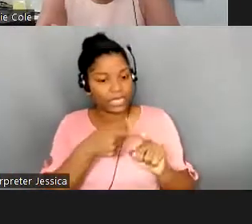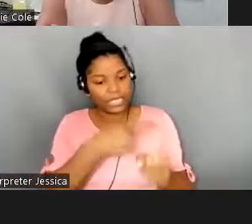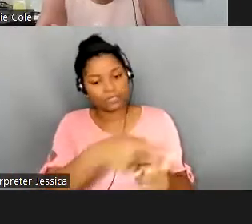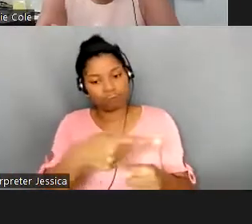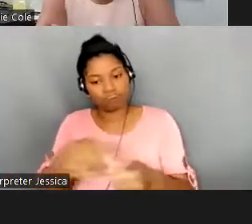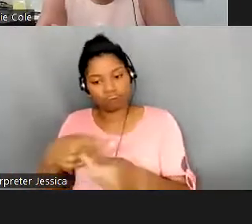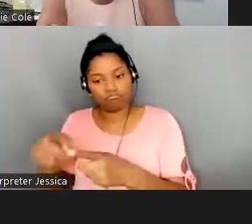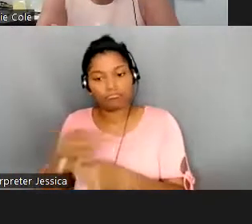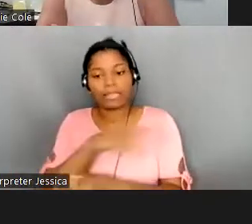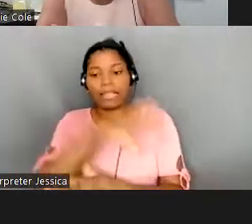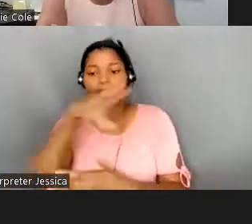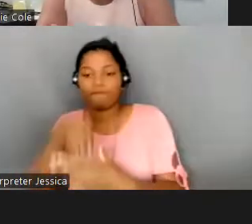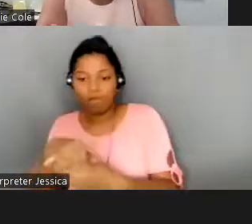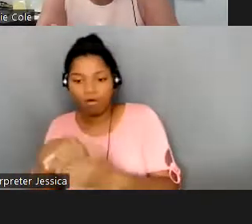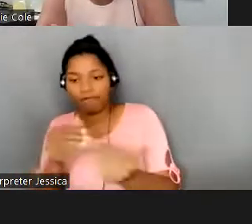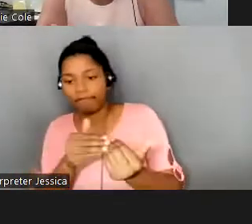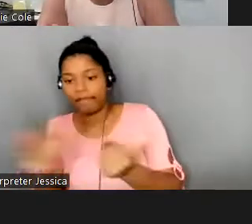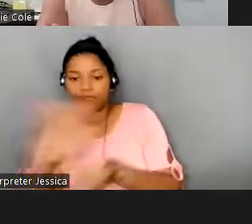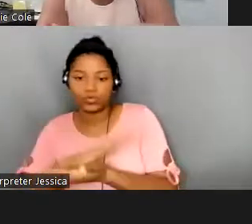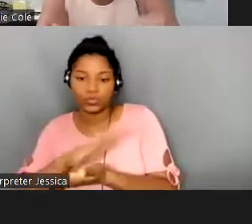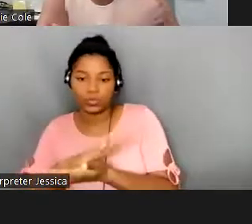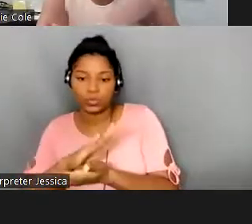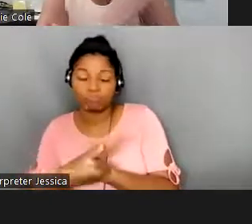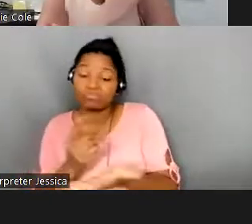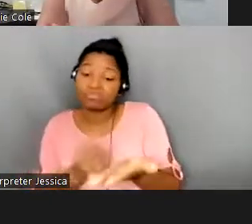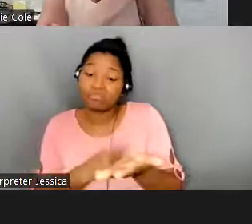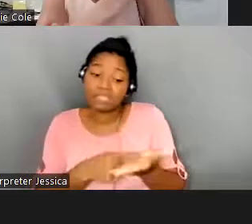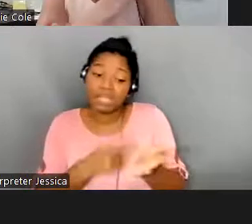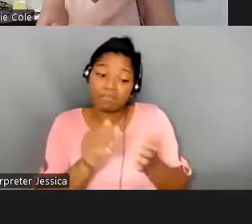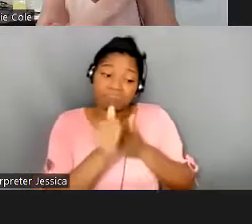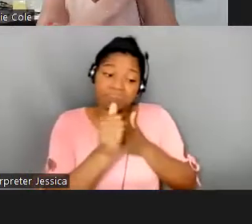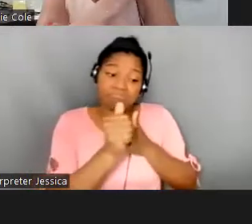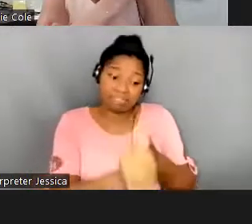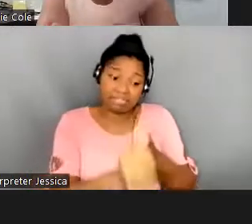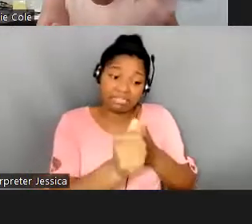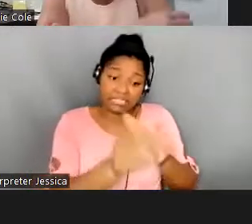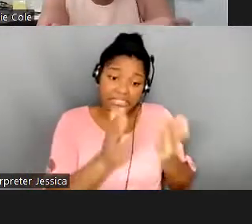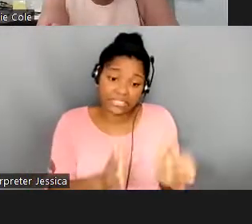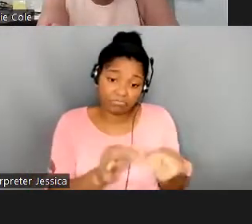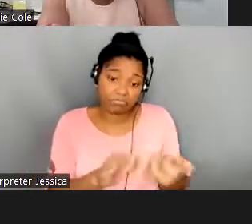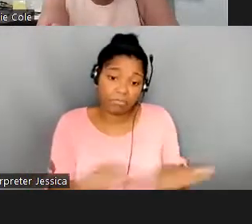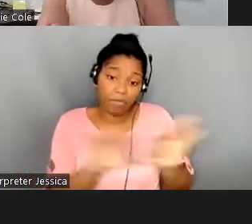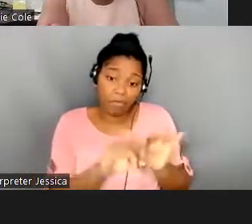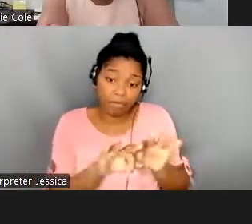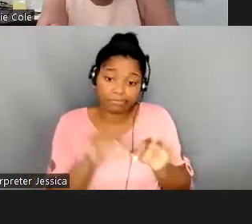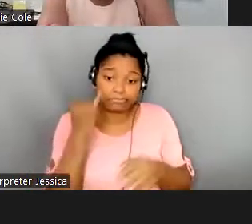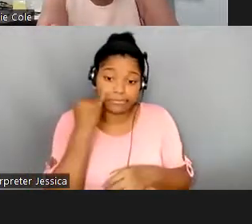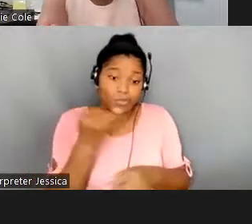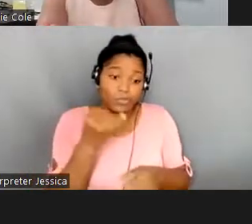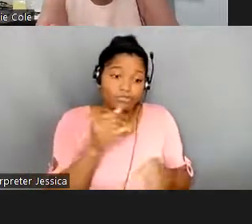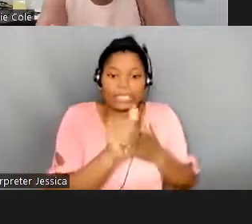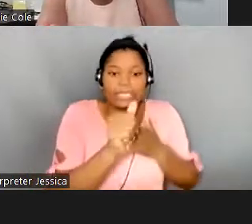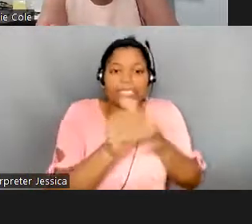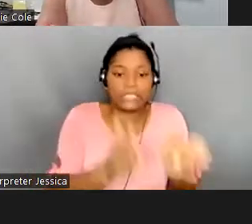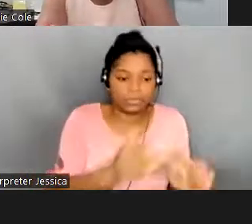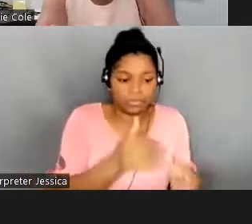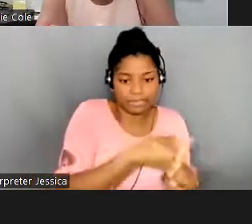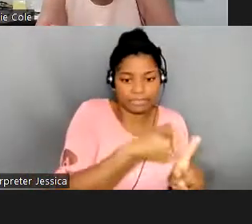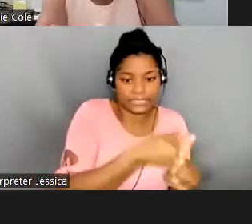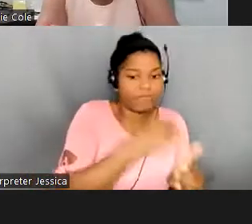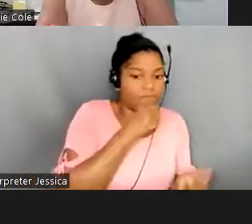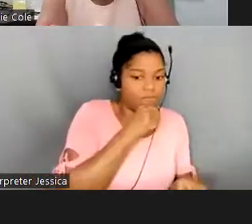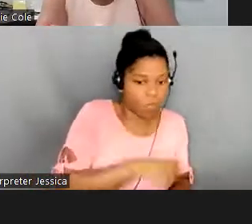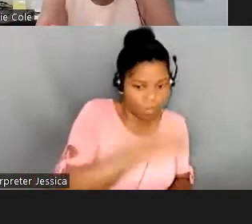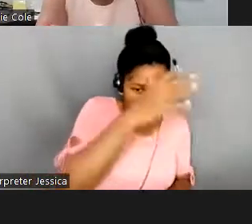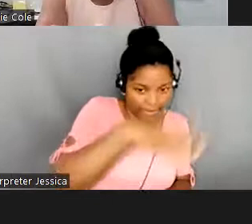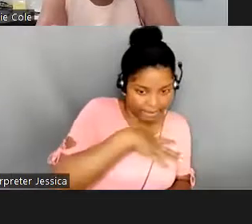after-school program. So sometimes it's the leadership of the program that's very helpful when people see themselves. Anybody have any other thoughts on